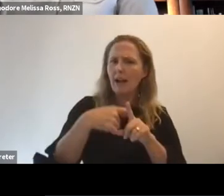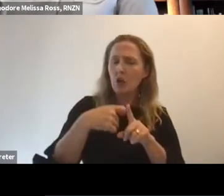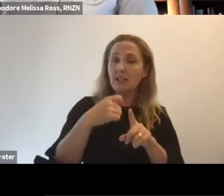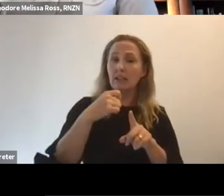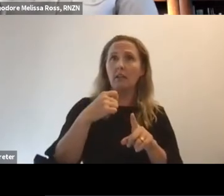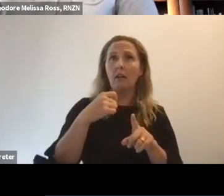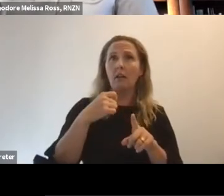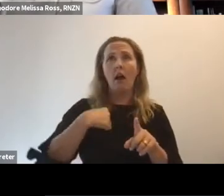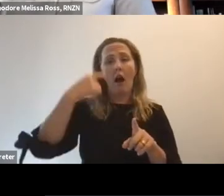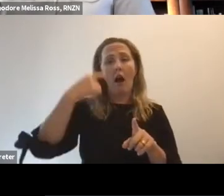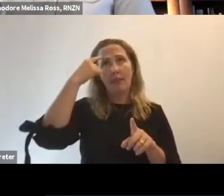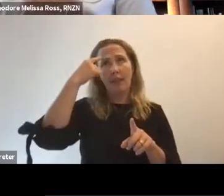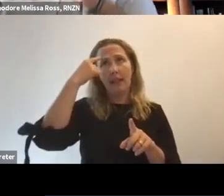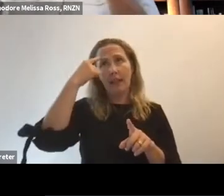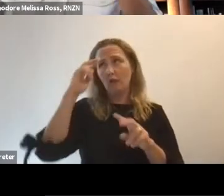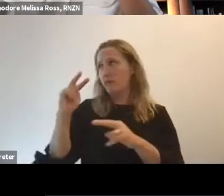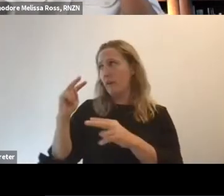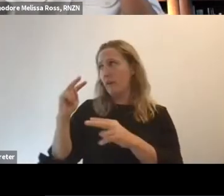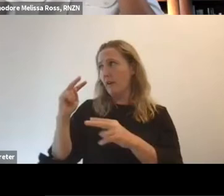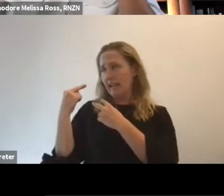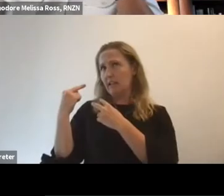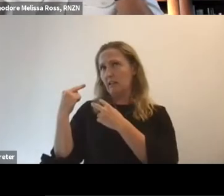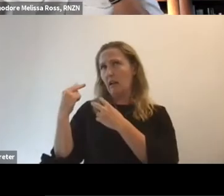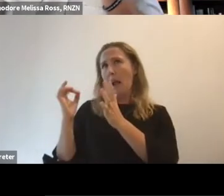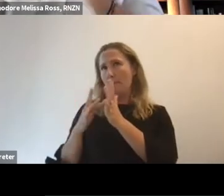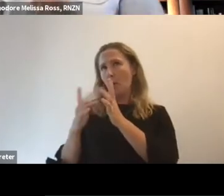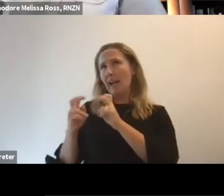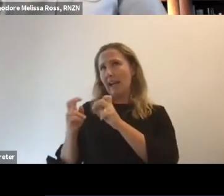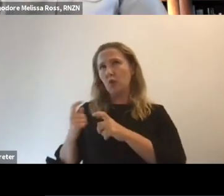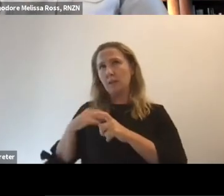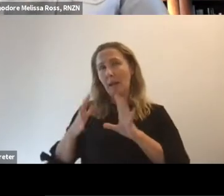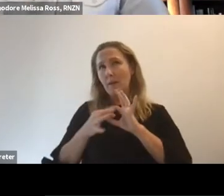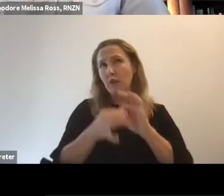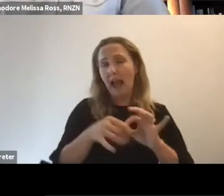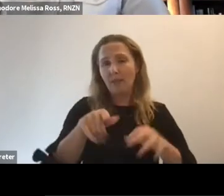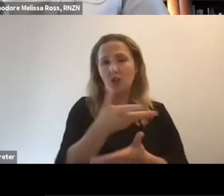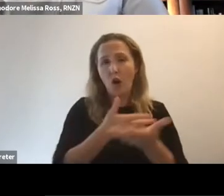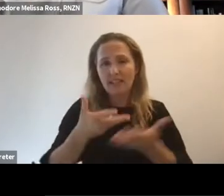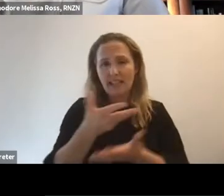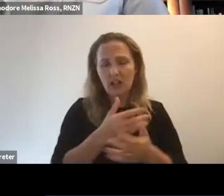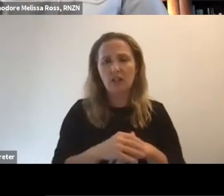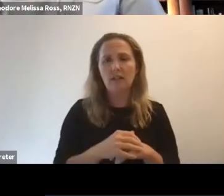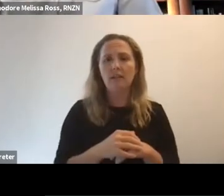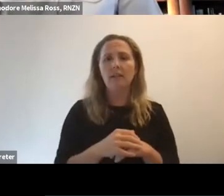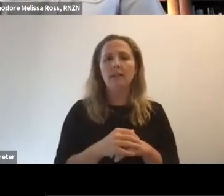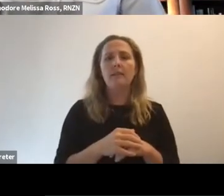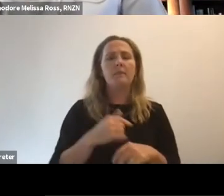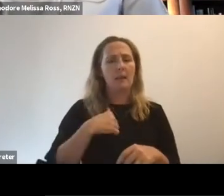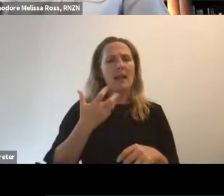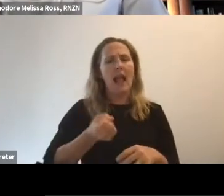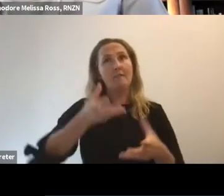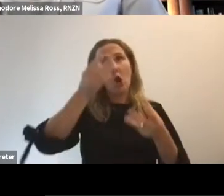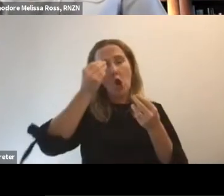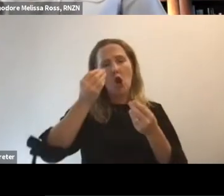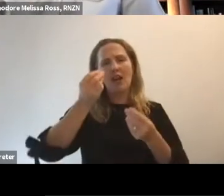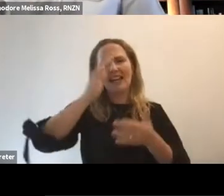this conversation today are maybe some learnings, experiences from actually how to